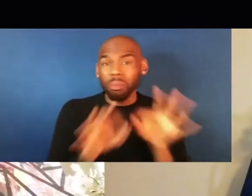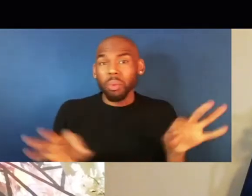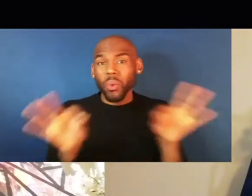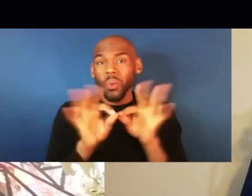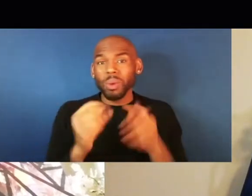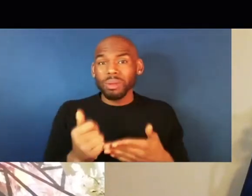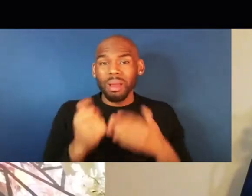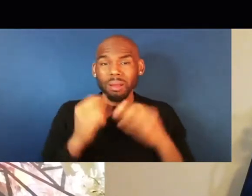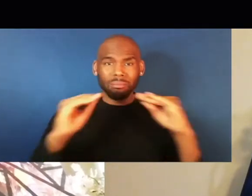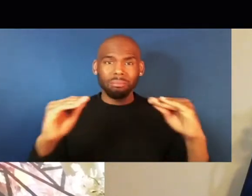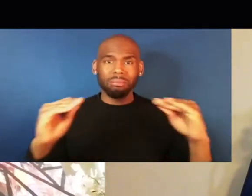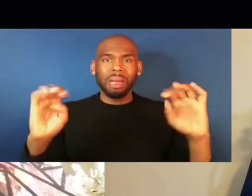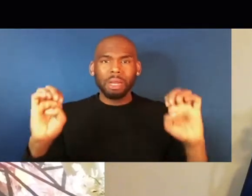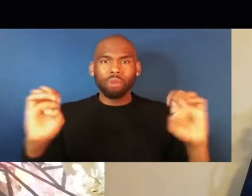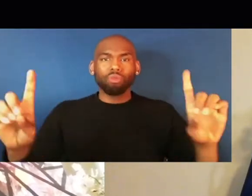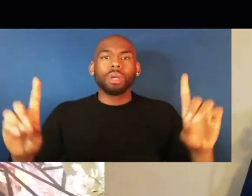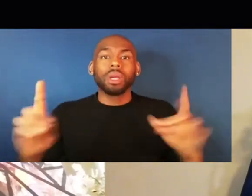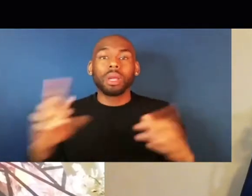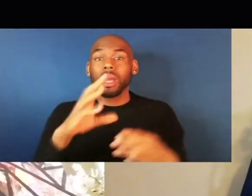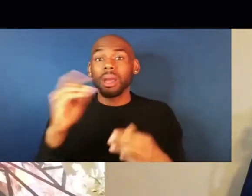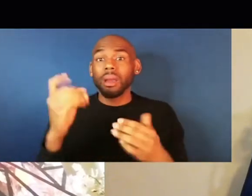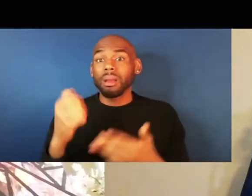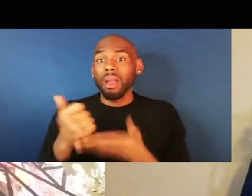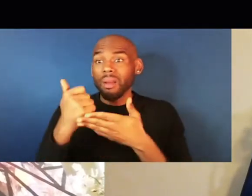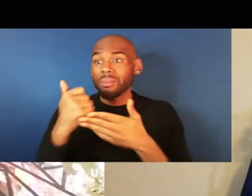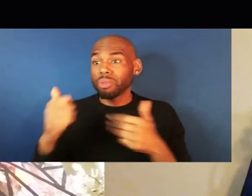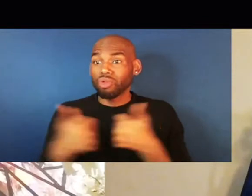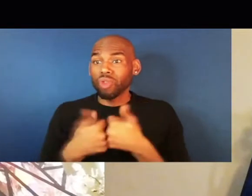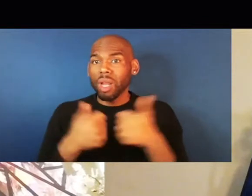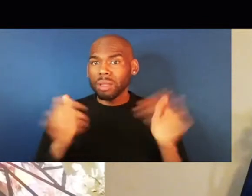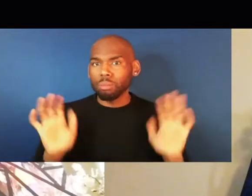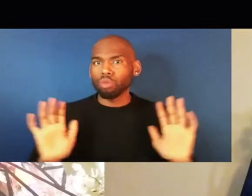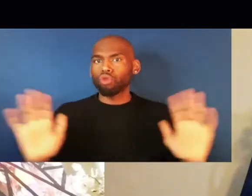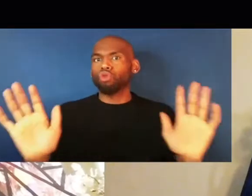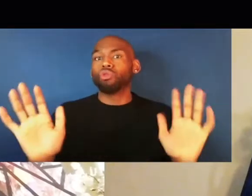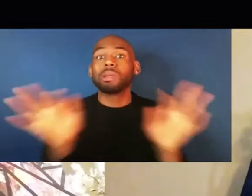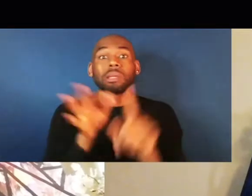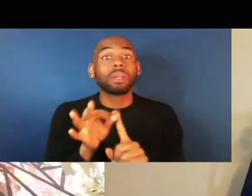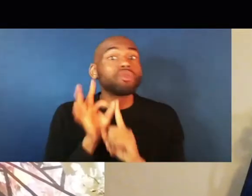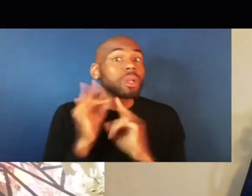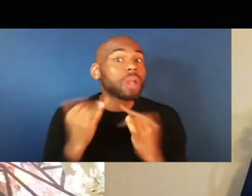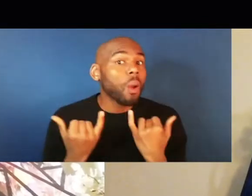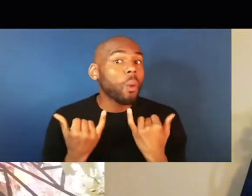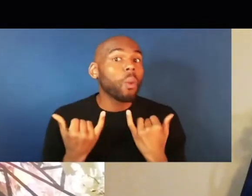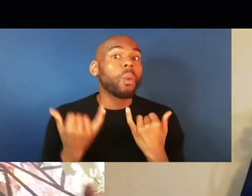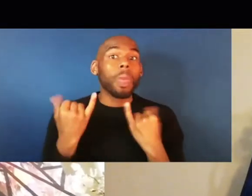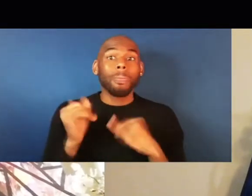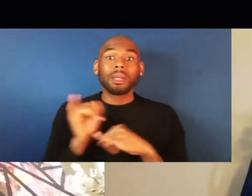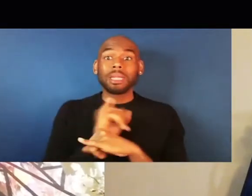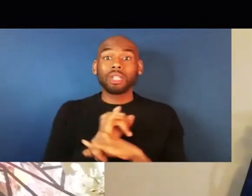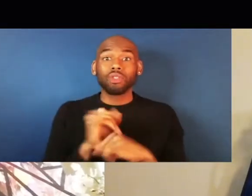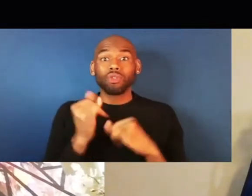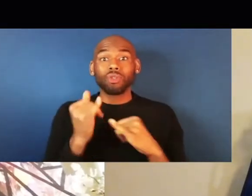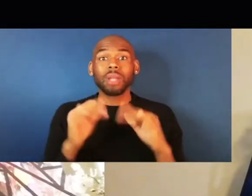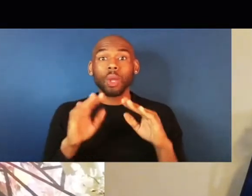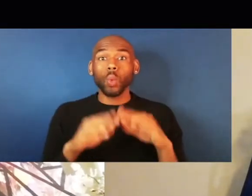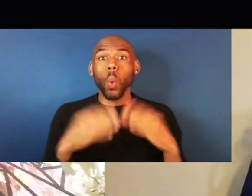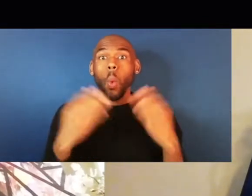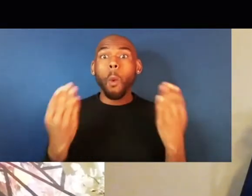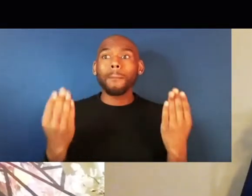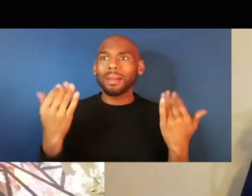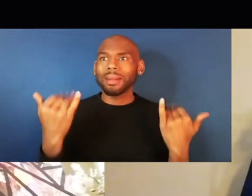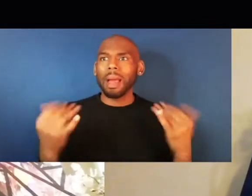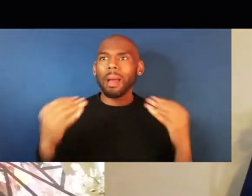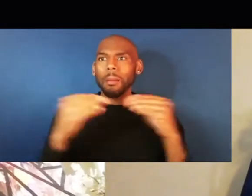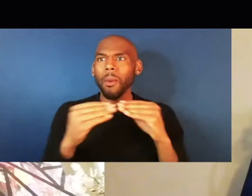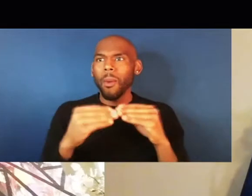to help educate, but also help to challenge and push, especially now, now that this industry has opened up because